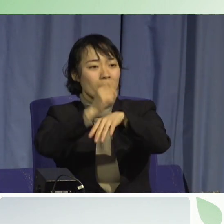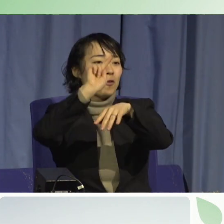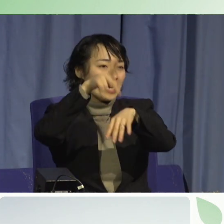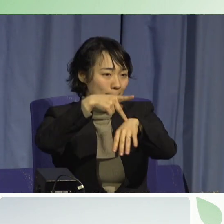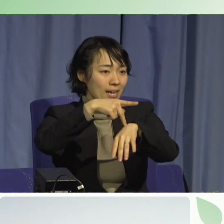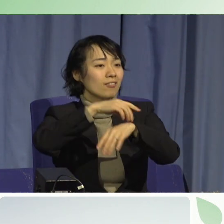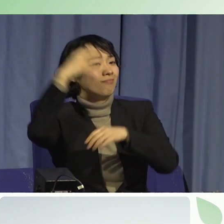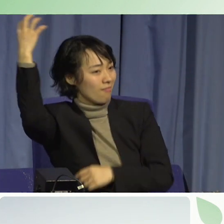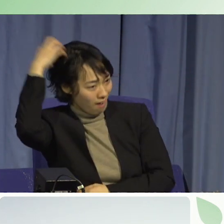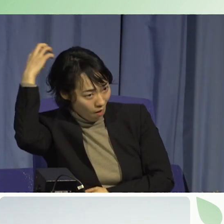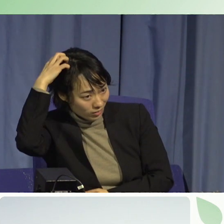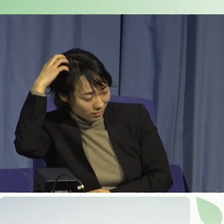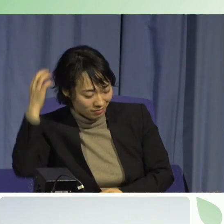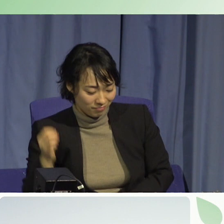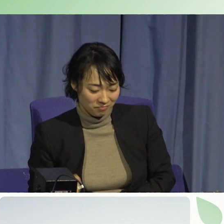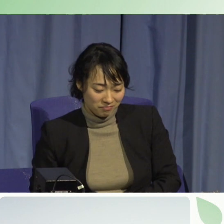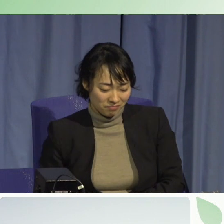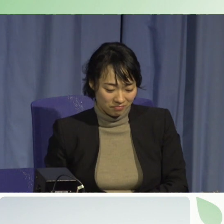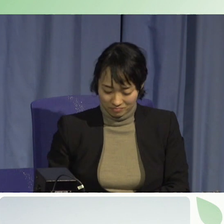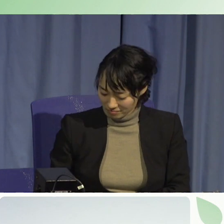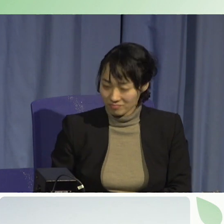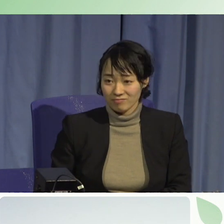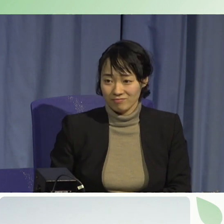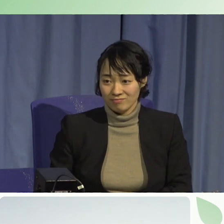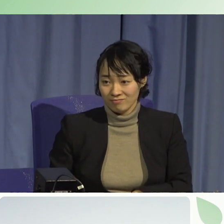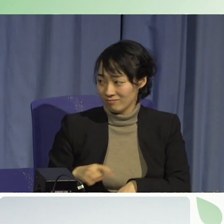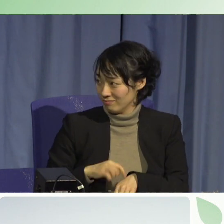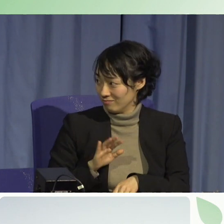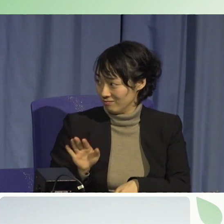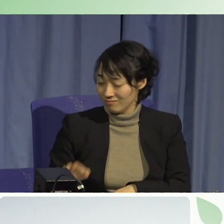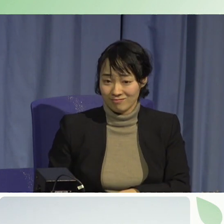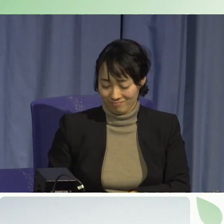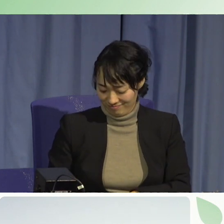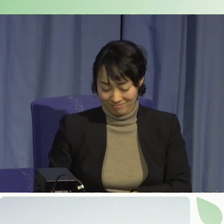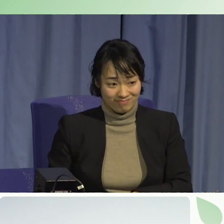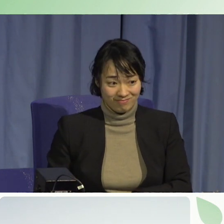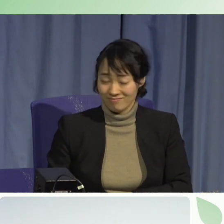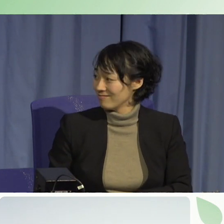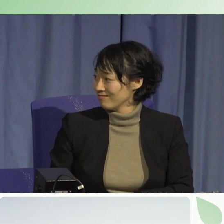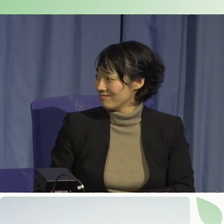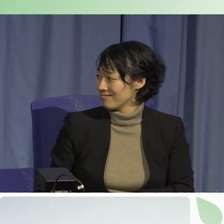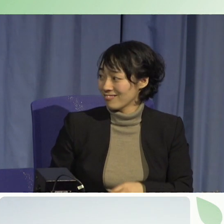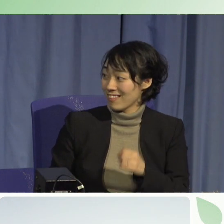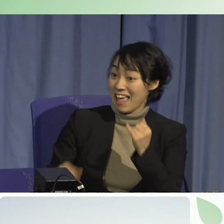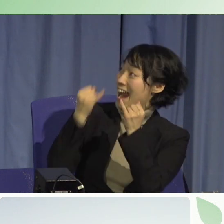So this kind of project is a similar project started in the Philippines and Laos.